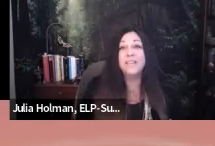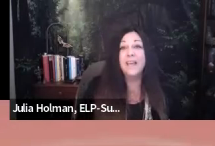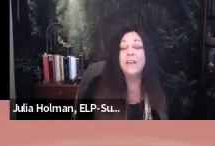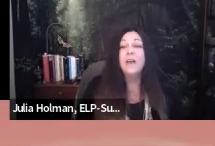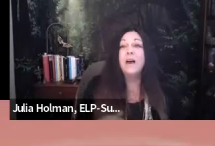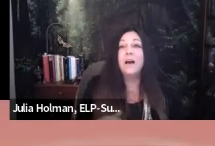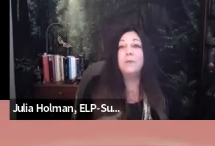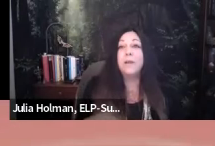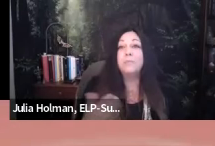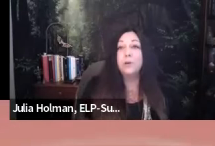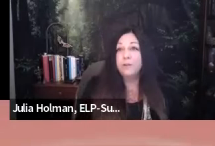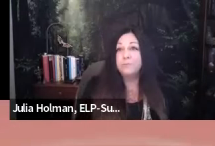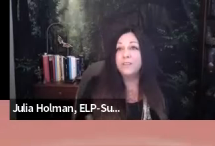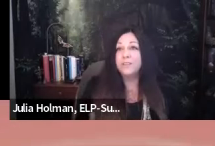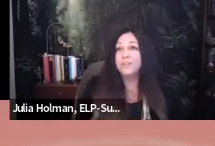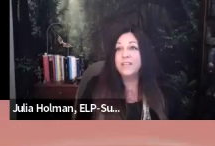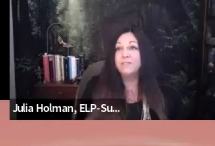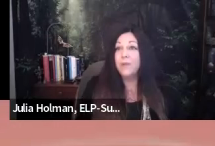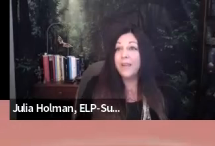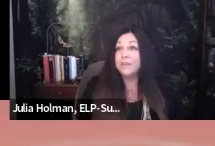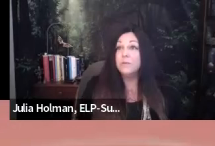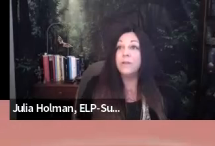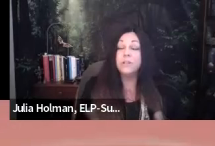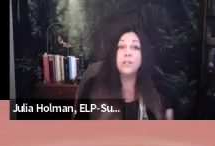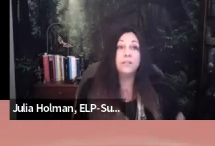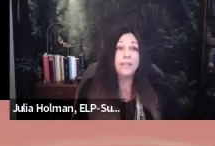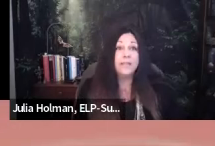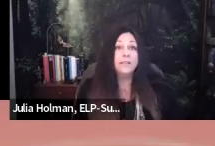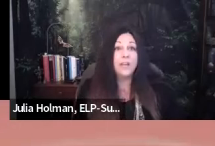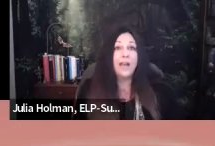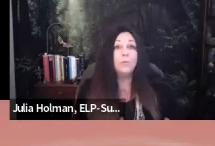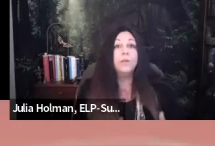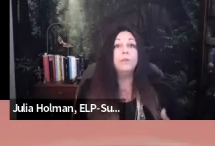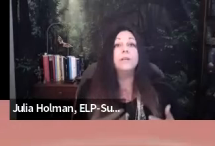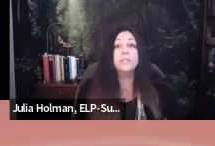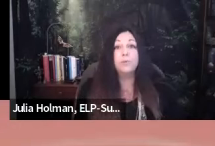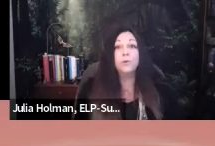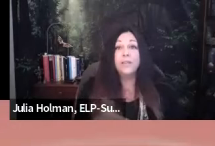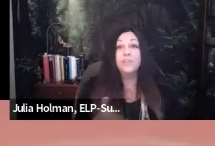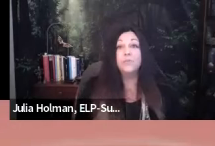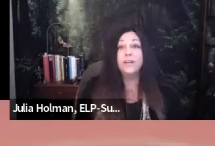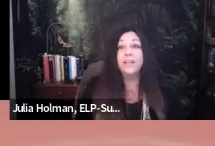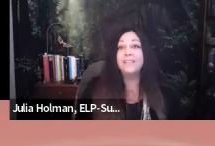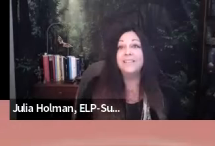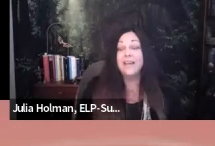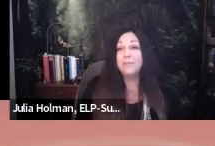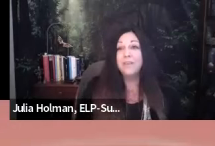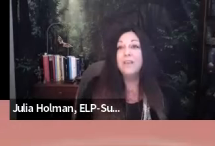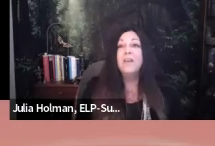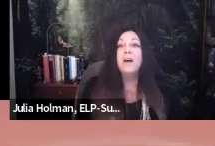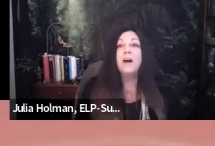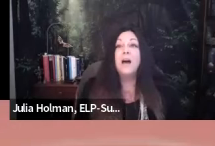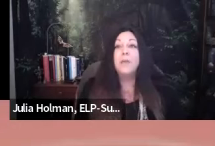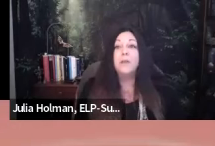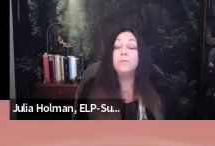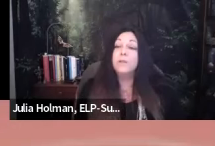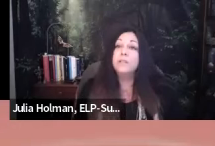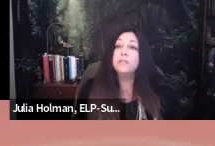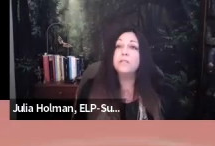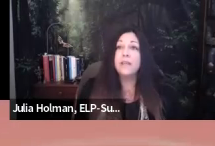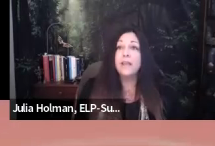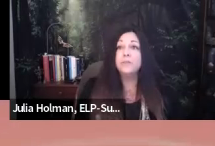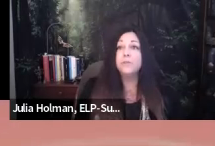our website. My program director, David Wade, is going to share a link in the chat where you can explore each one in depth.